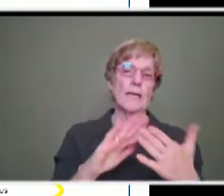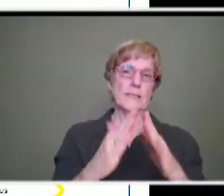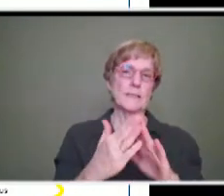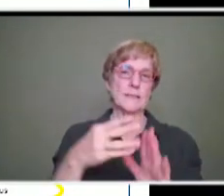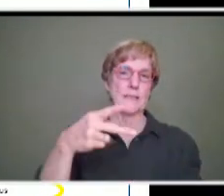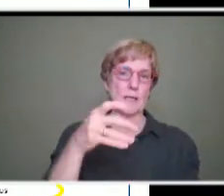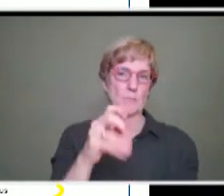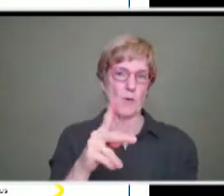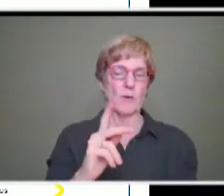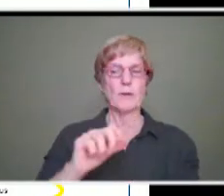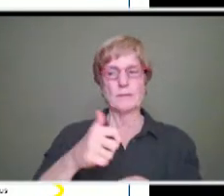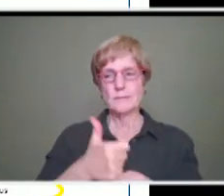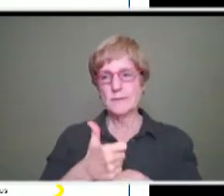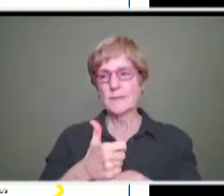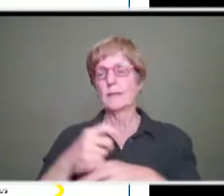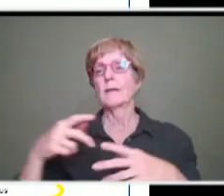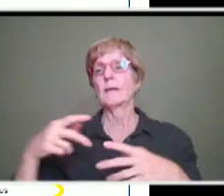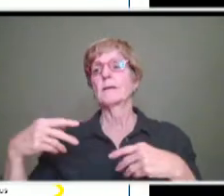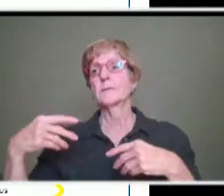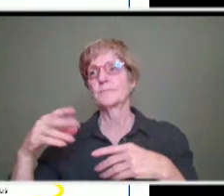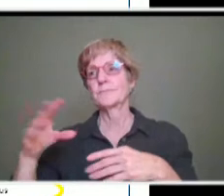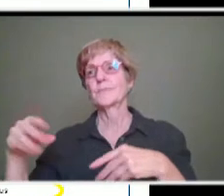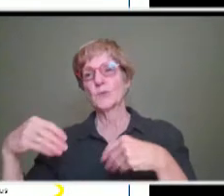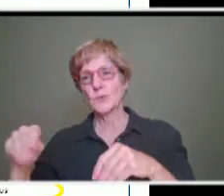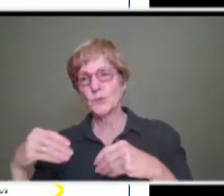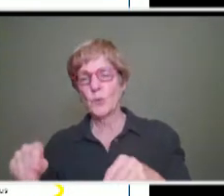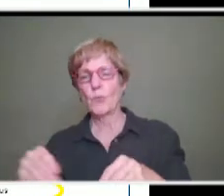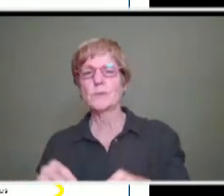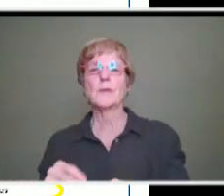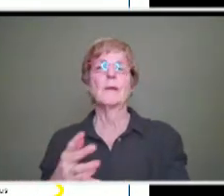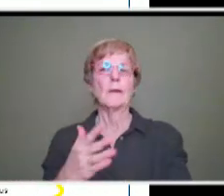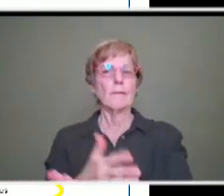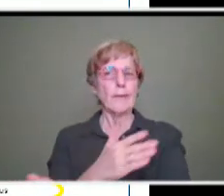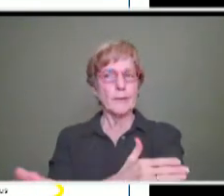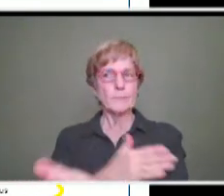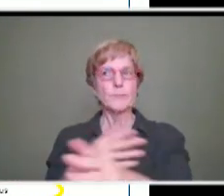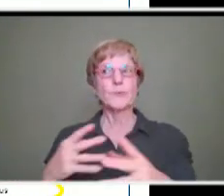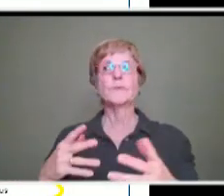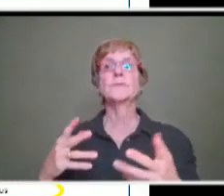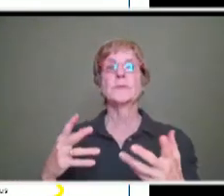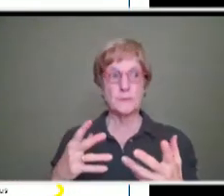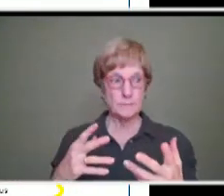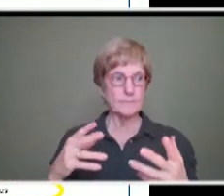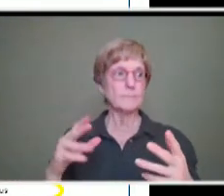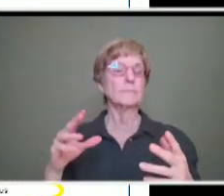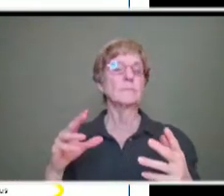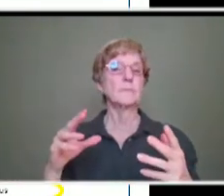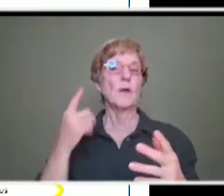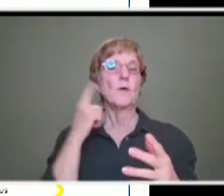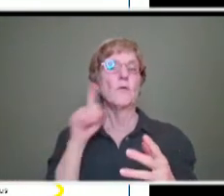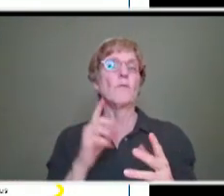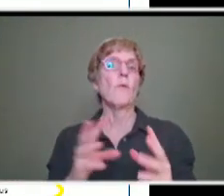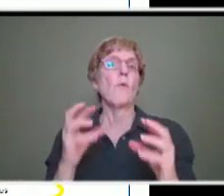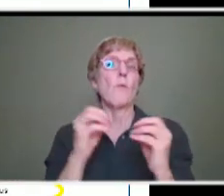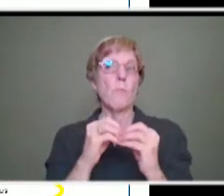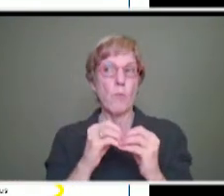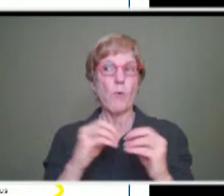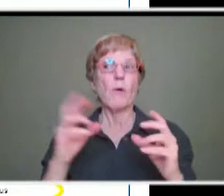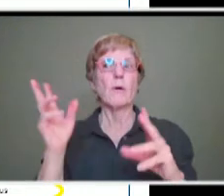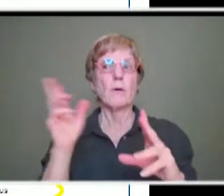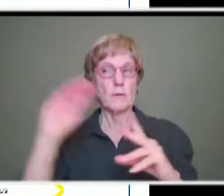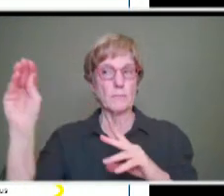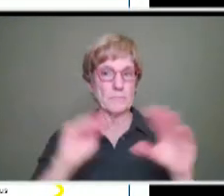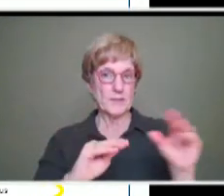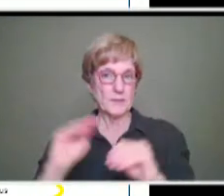retail uses on West Tyvola this strengthens the marketplace hopefully will strengthen the marketplace for additional retail uses